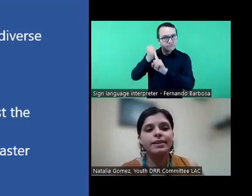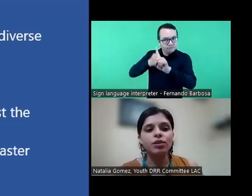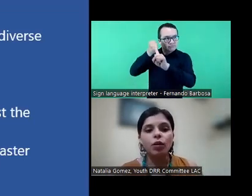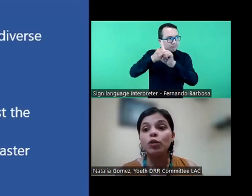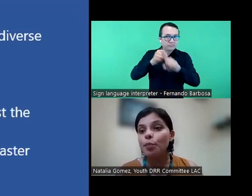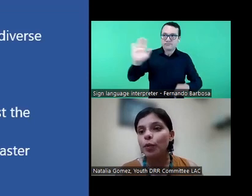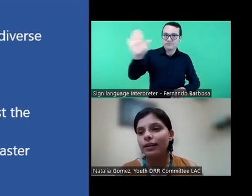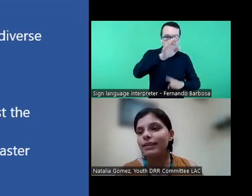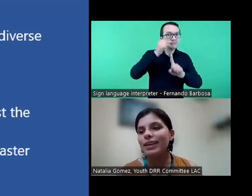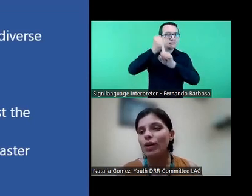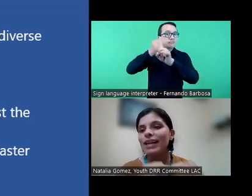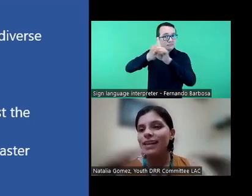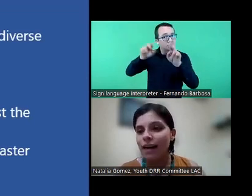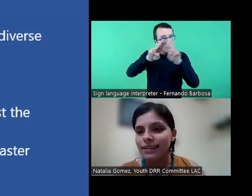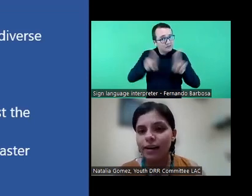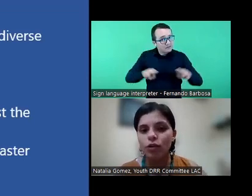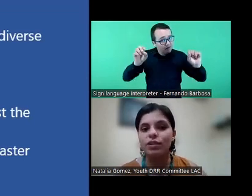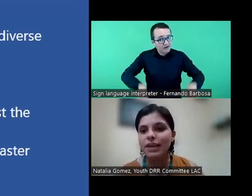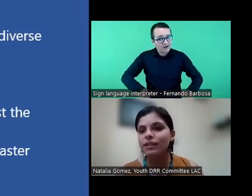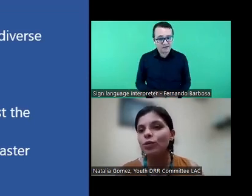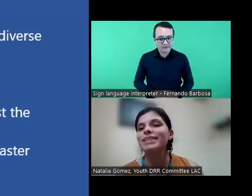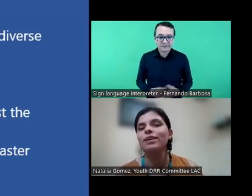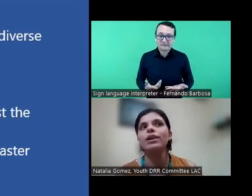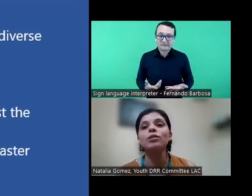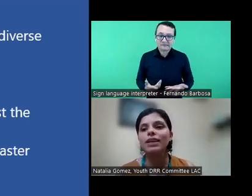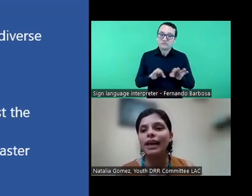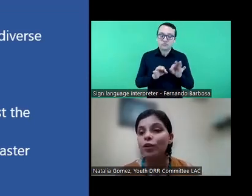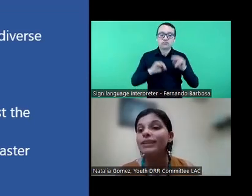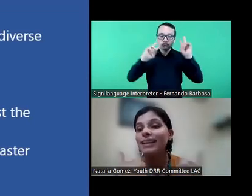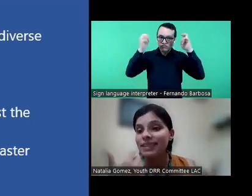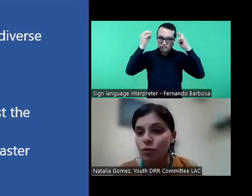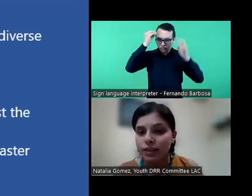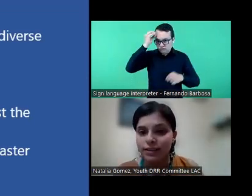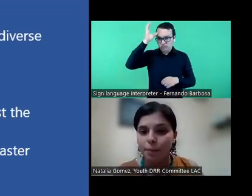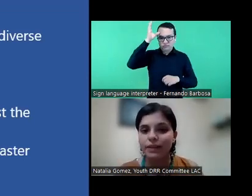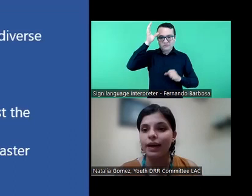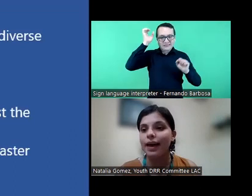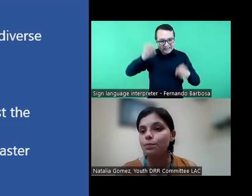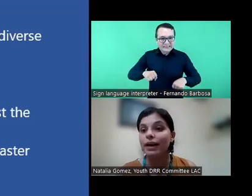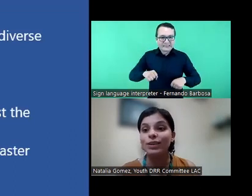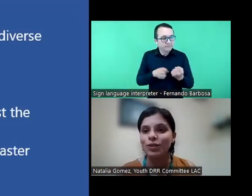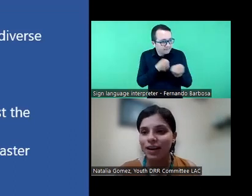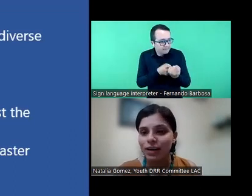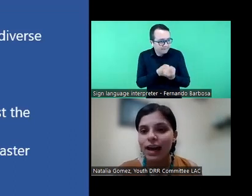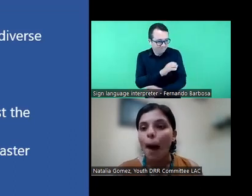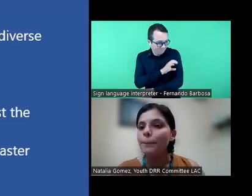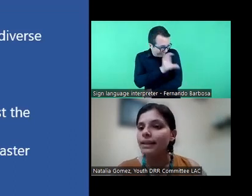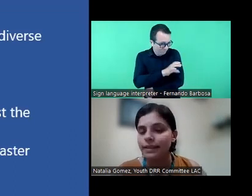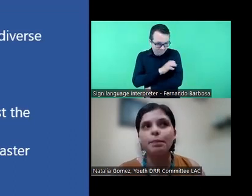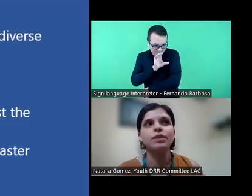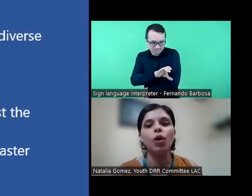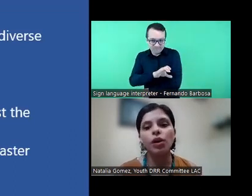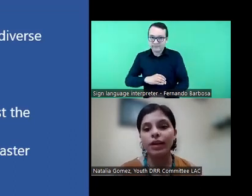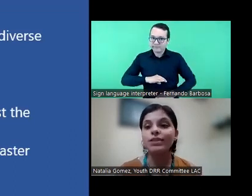this, or and then it is important to be a knowledge baseline and to make sure that we strengthen those